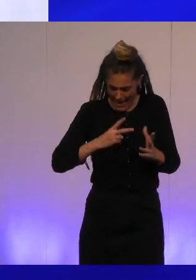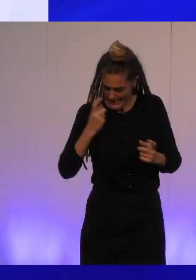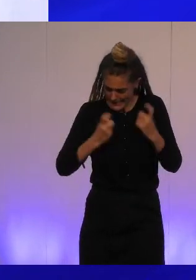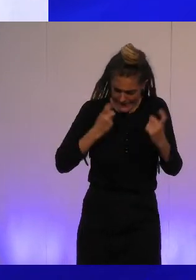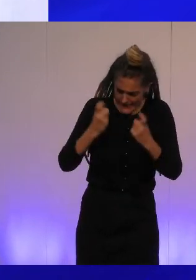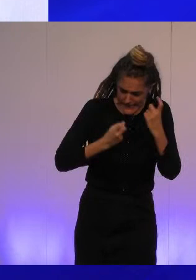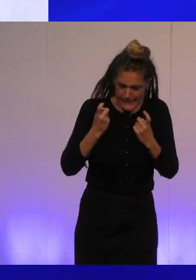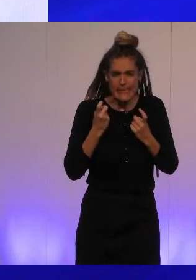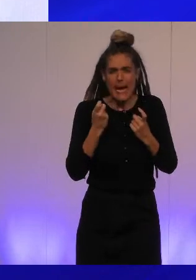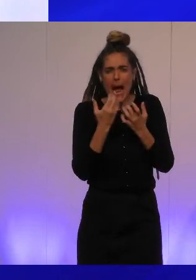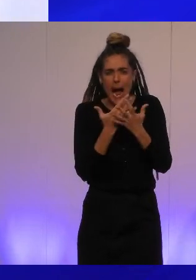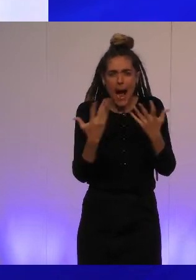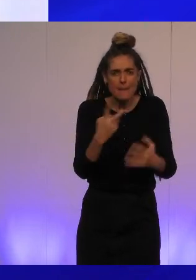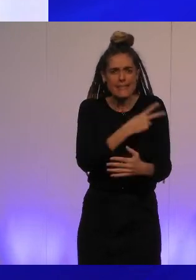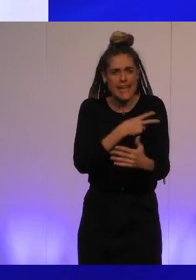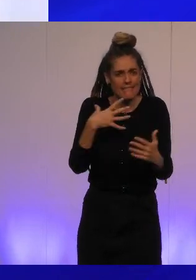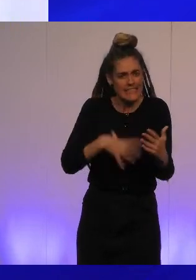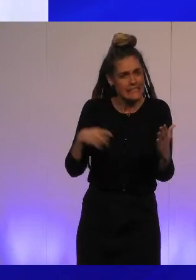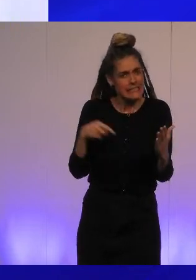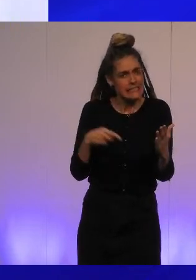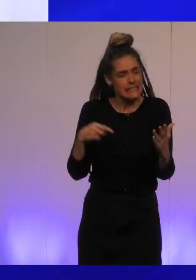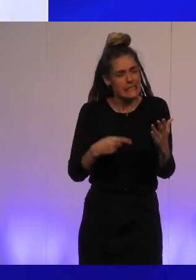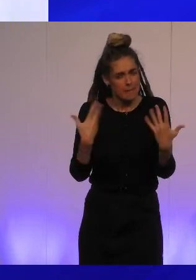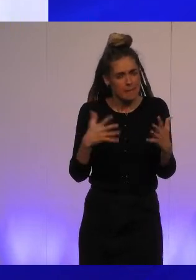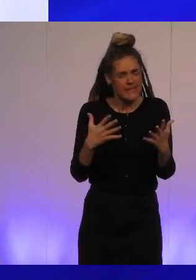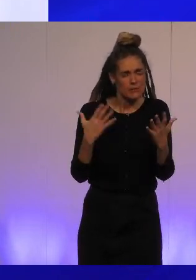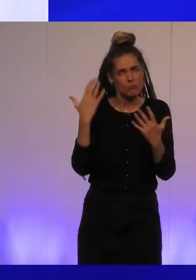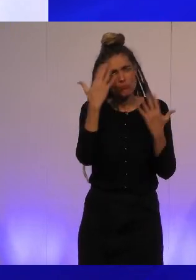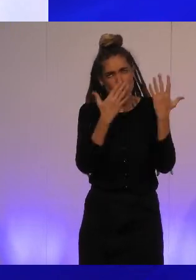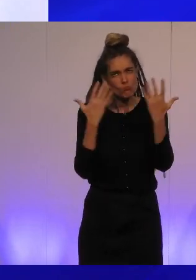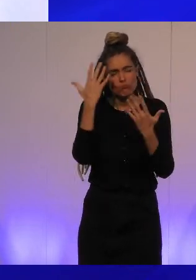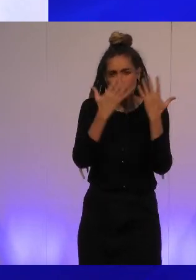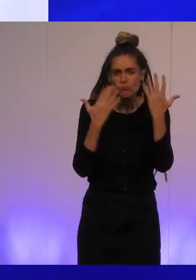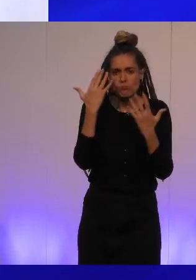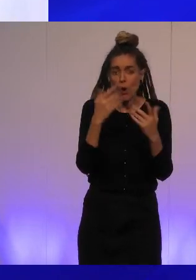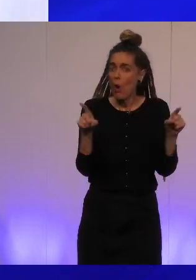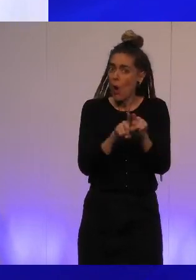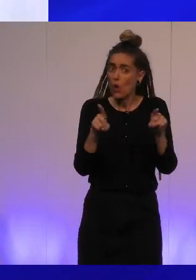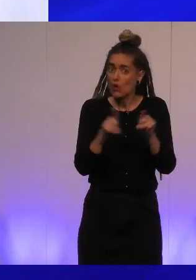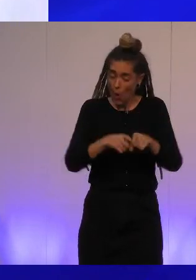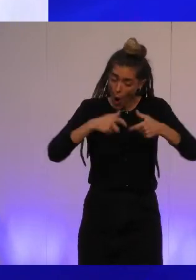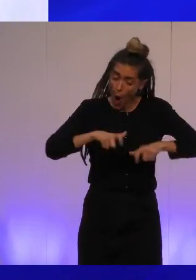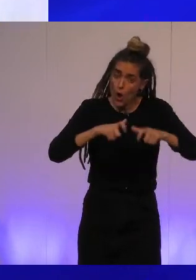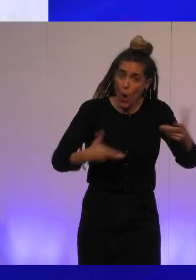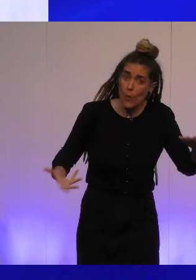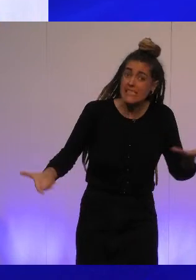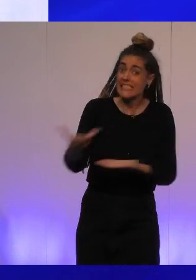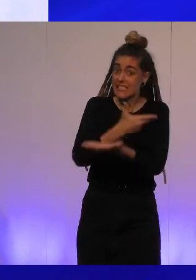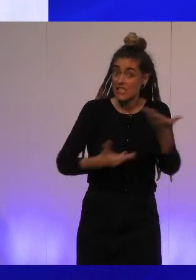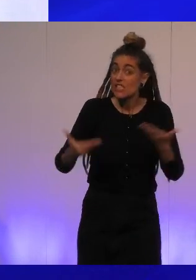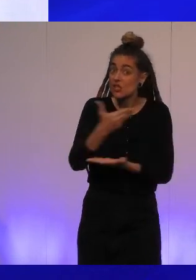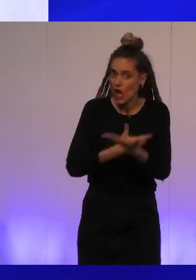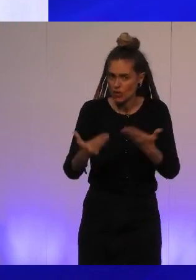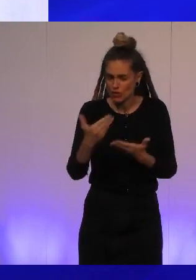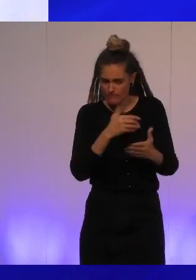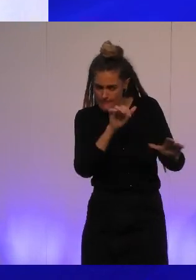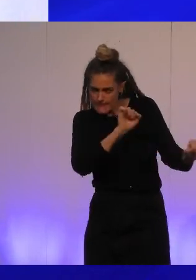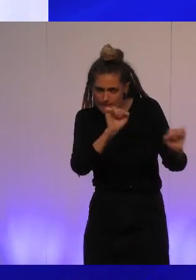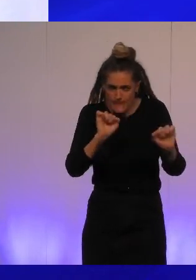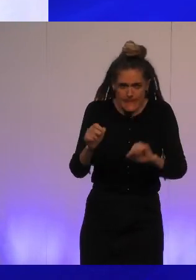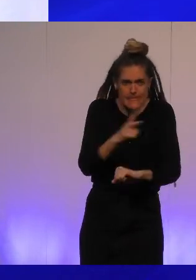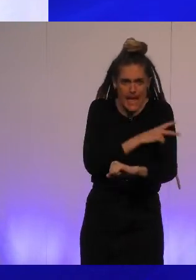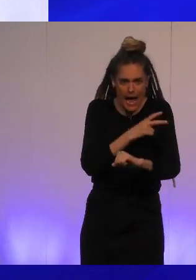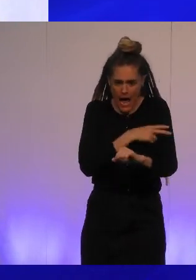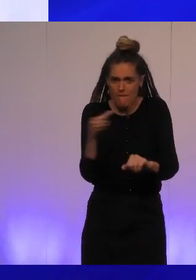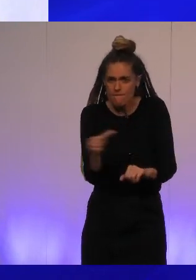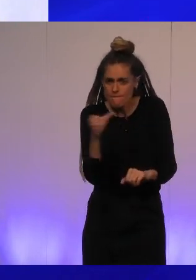requirements. And regardless of that, there is ongoing discussions around making sure we have got the right staff to